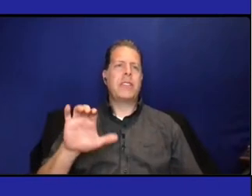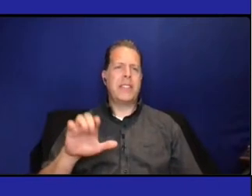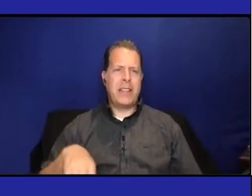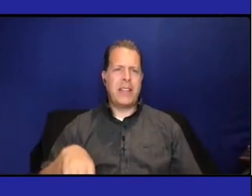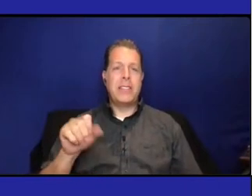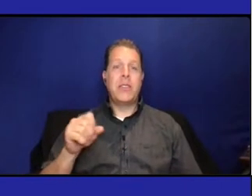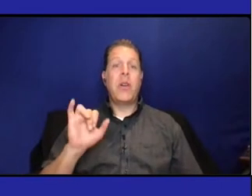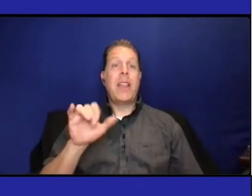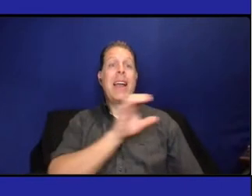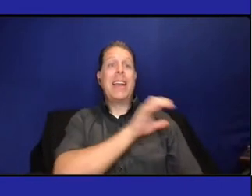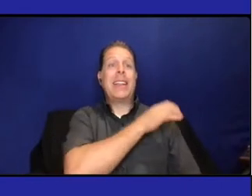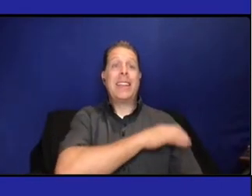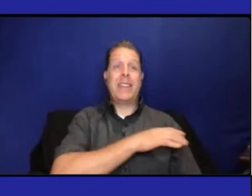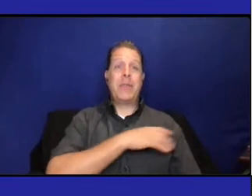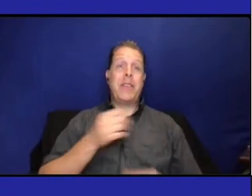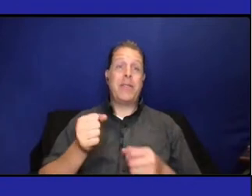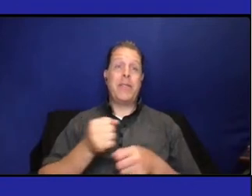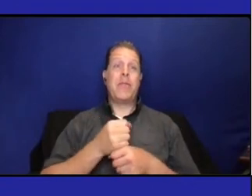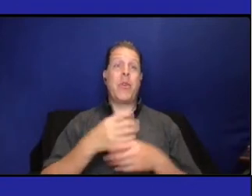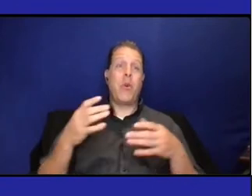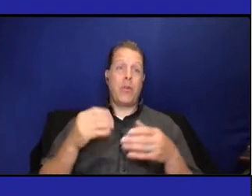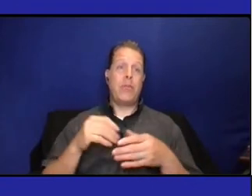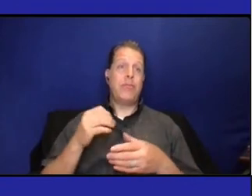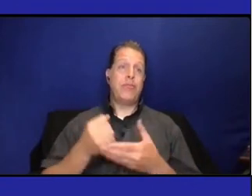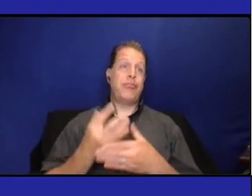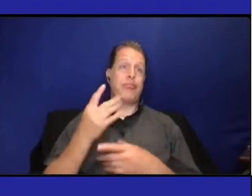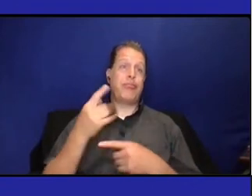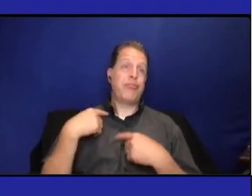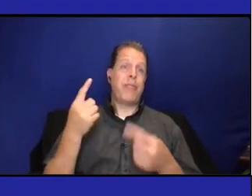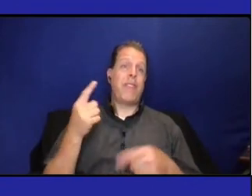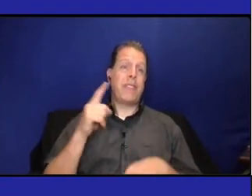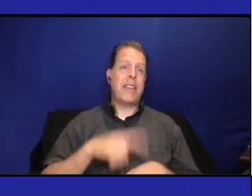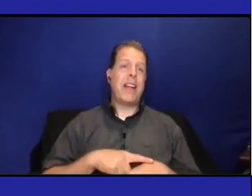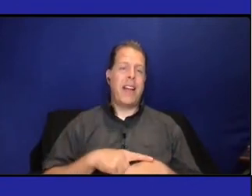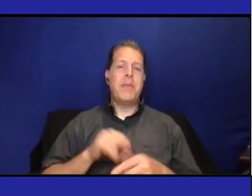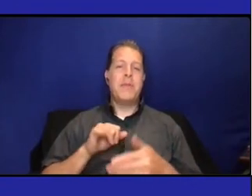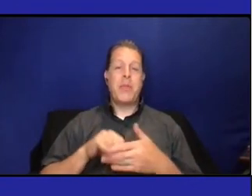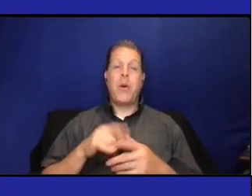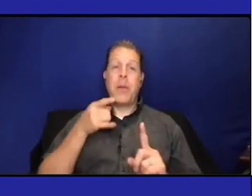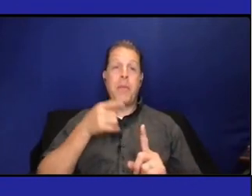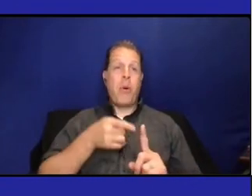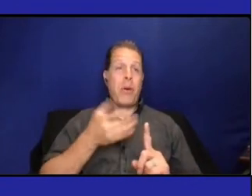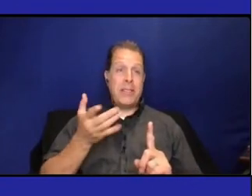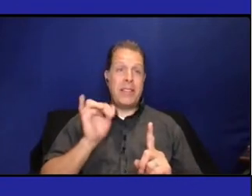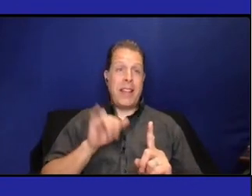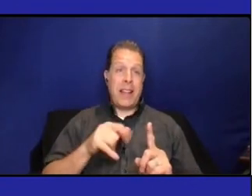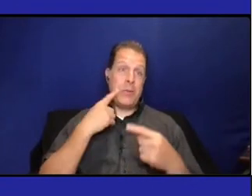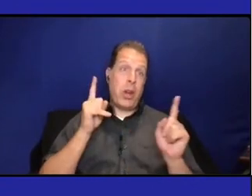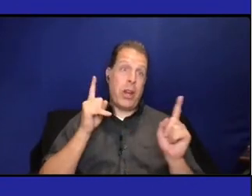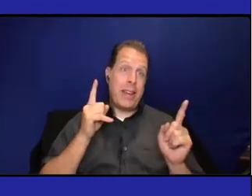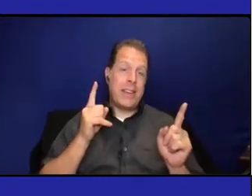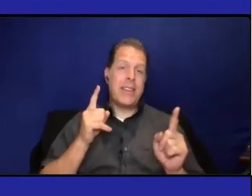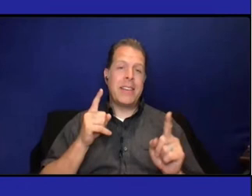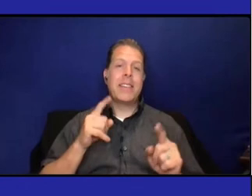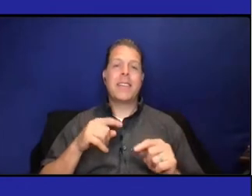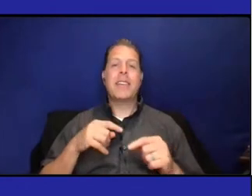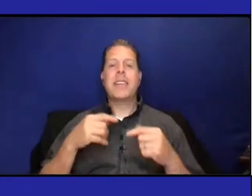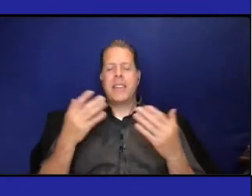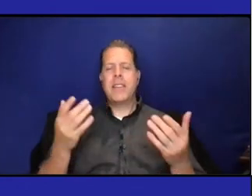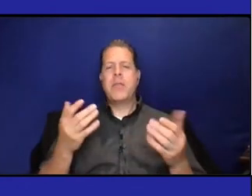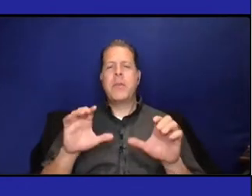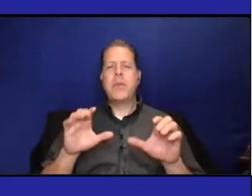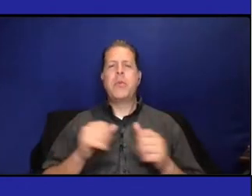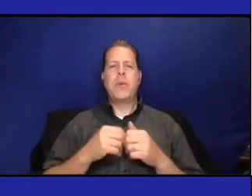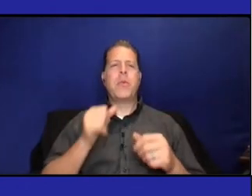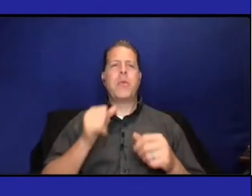clinic, we've grown women's health services over time, and you know, the point to take away here is it's working. What we're doing for in women's health in this